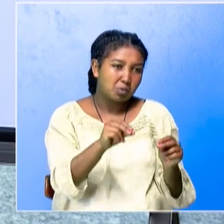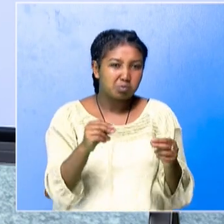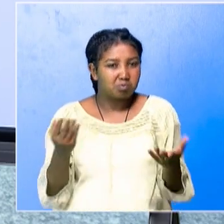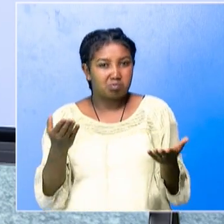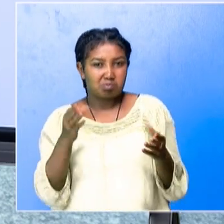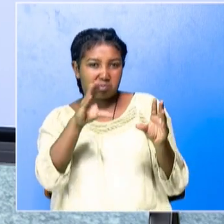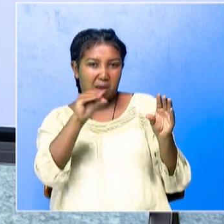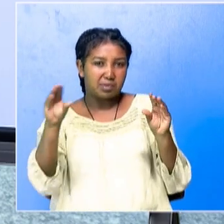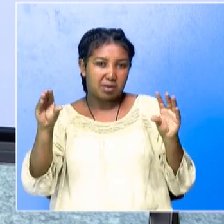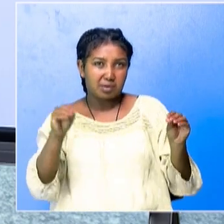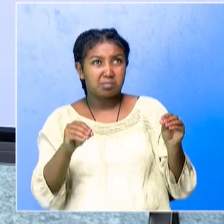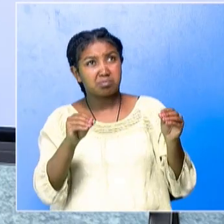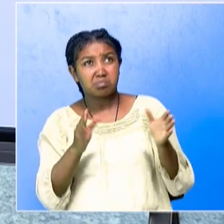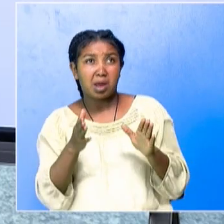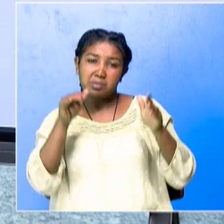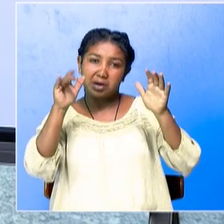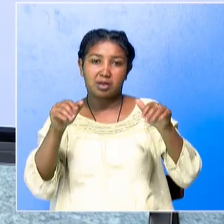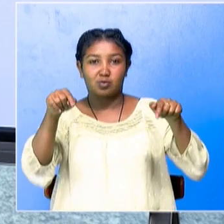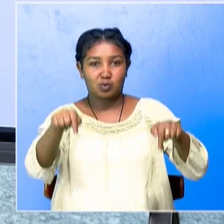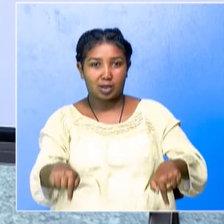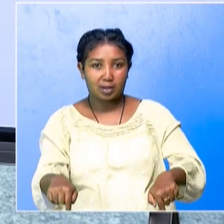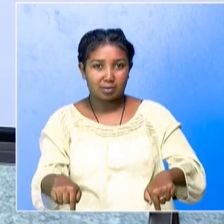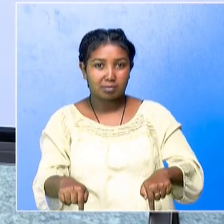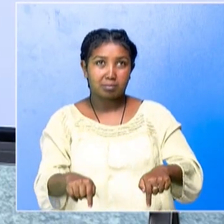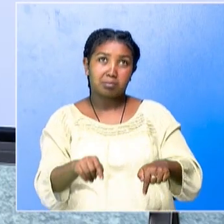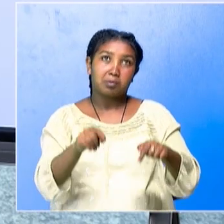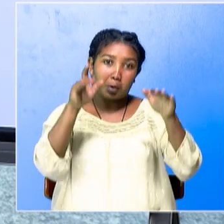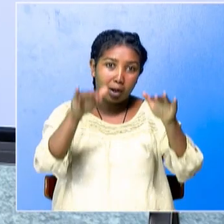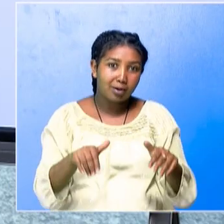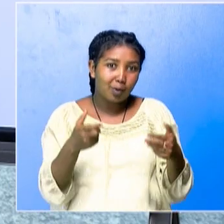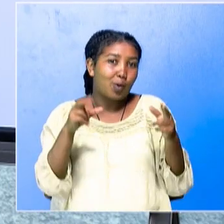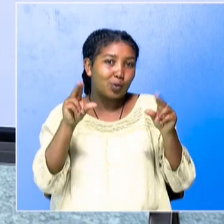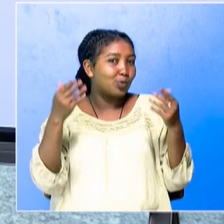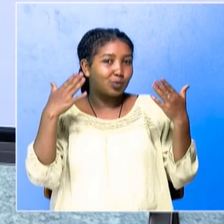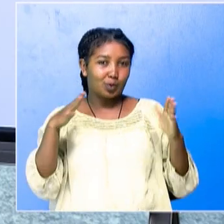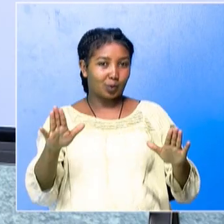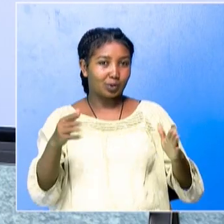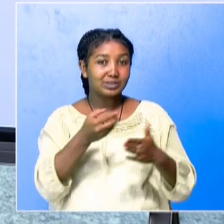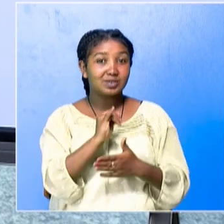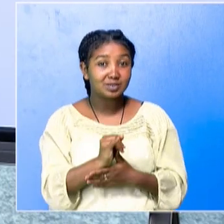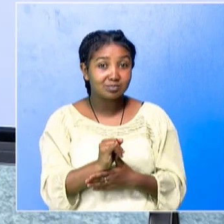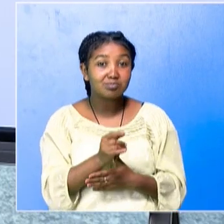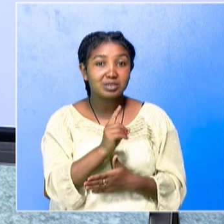is, it might rain today. It will rain or not. We don't know. This is what?